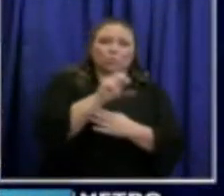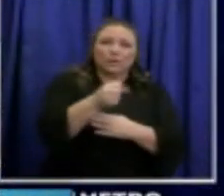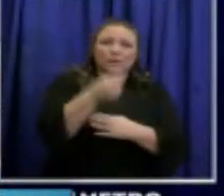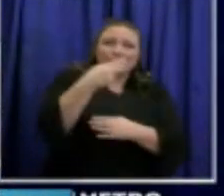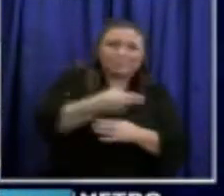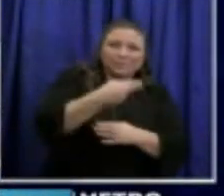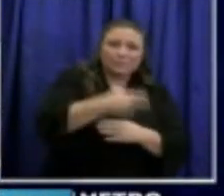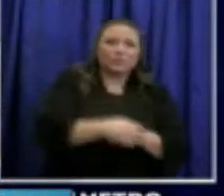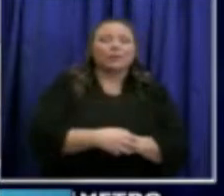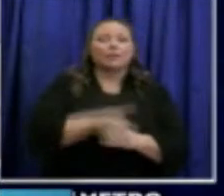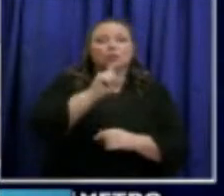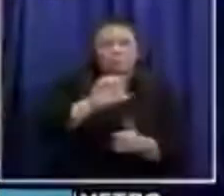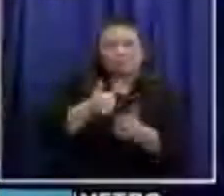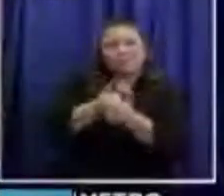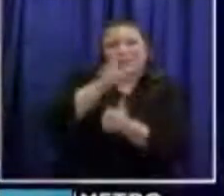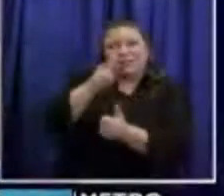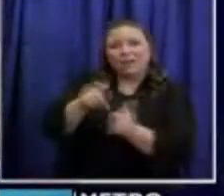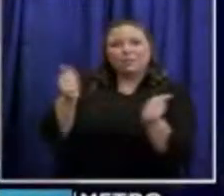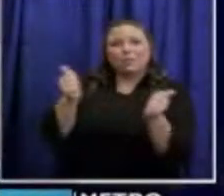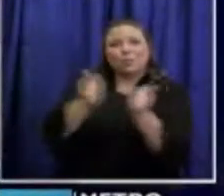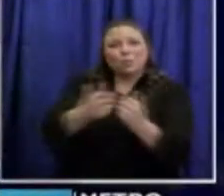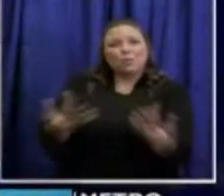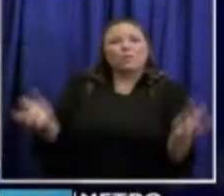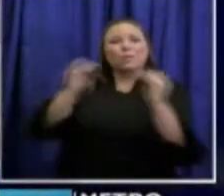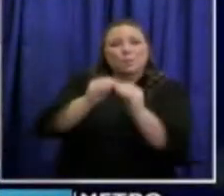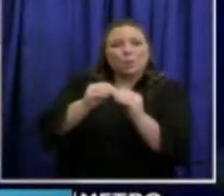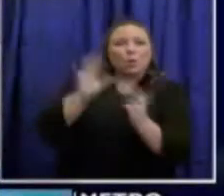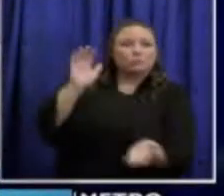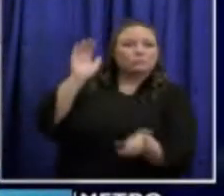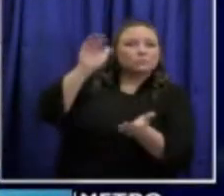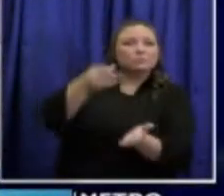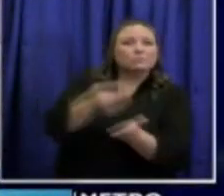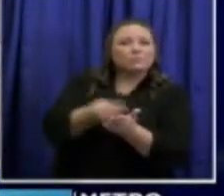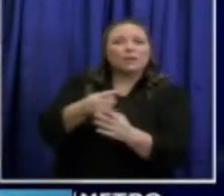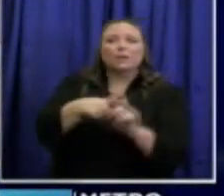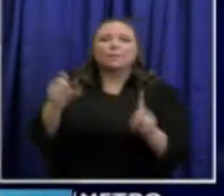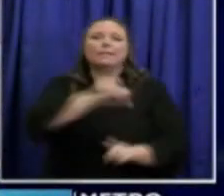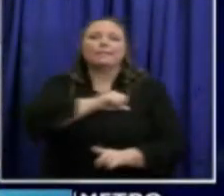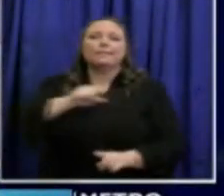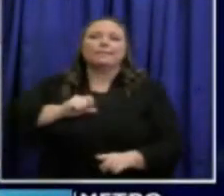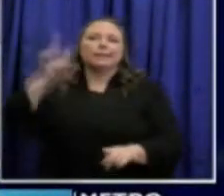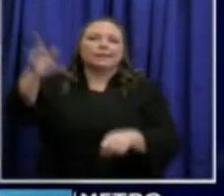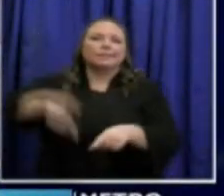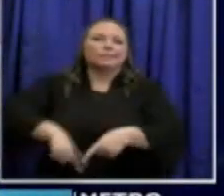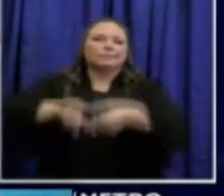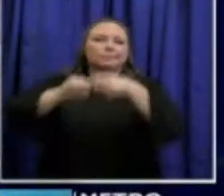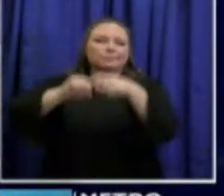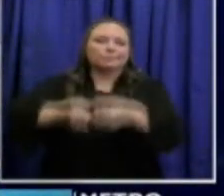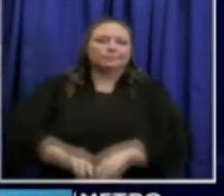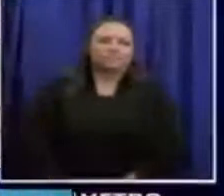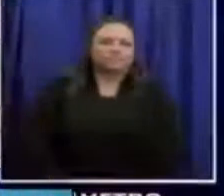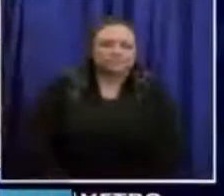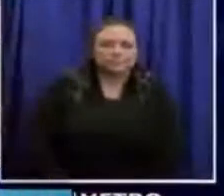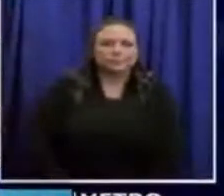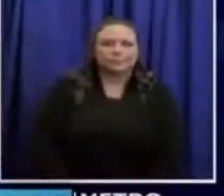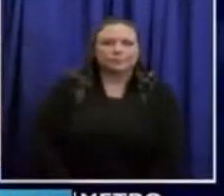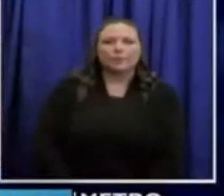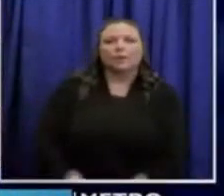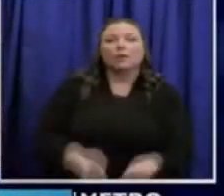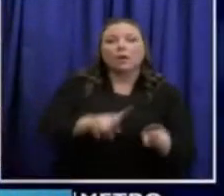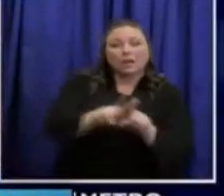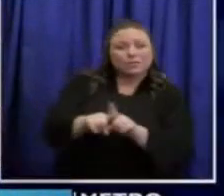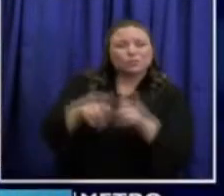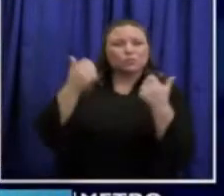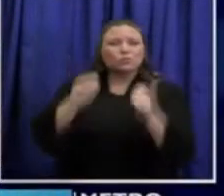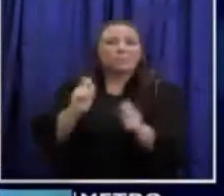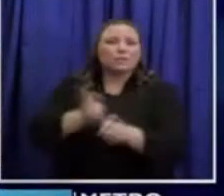should have been followed up with an even larger package. But our friends in the Senate have stopped us from doing that. We also are working hard to make sure